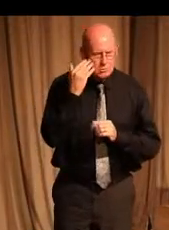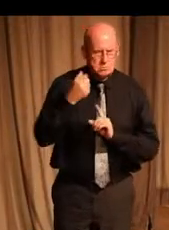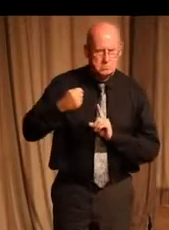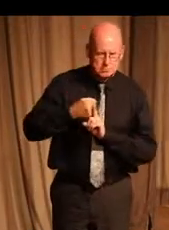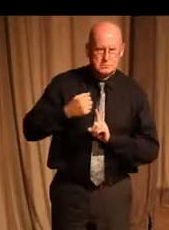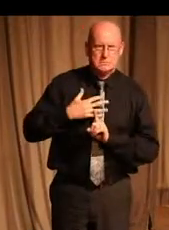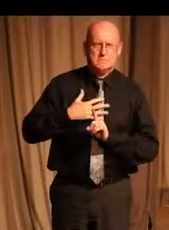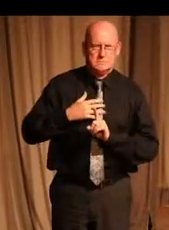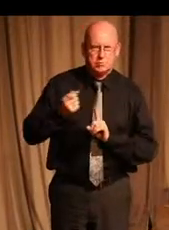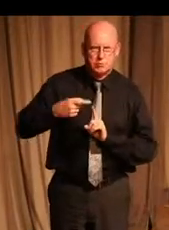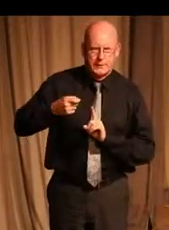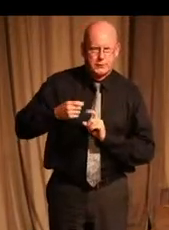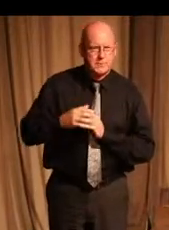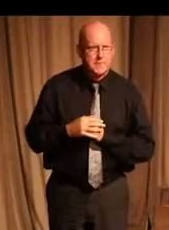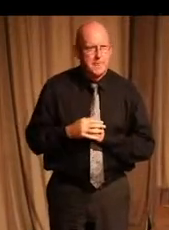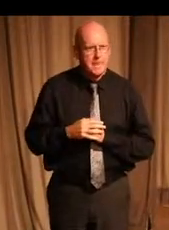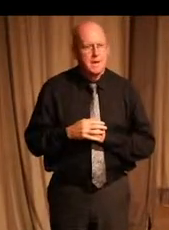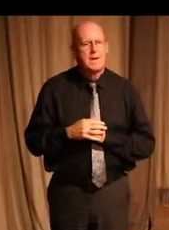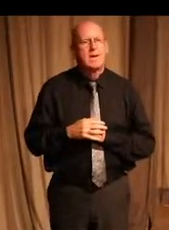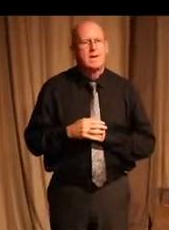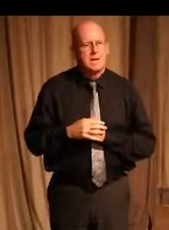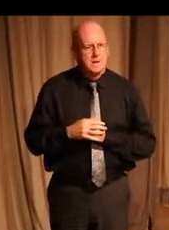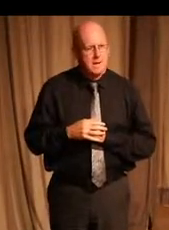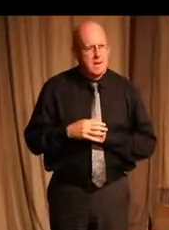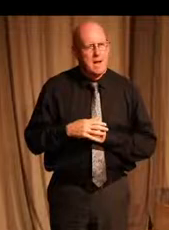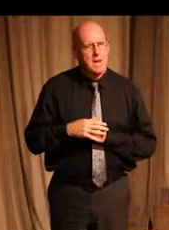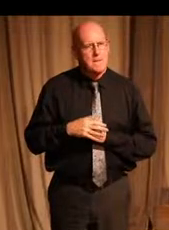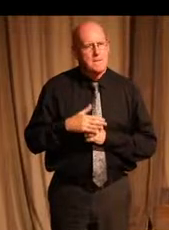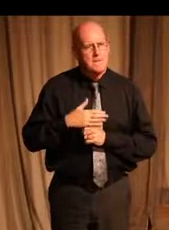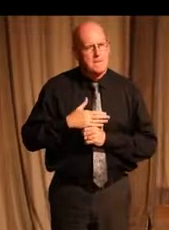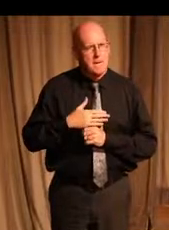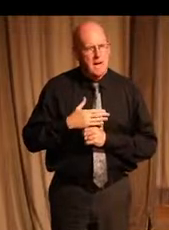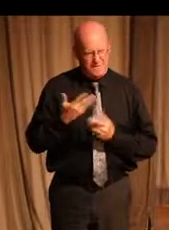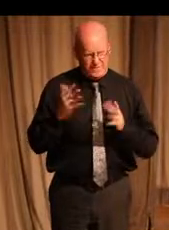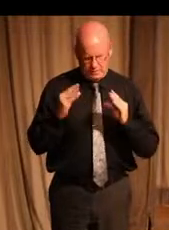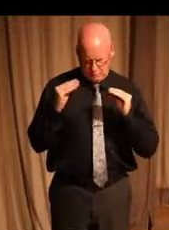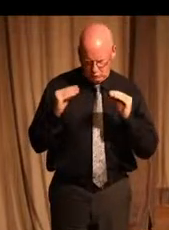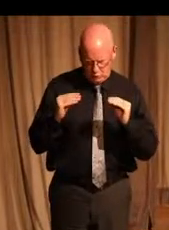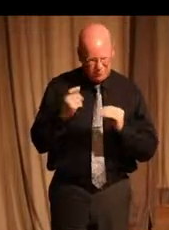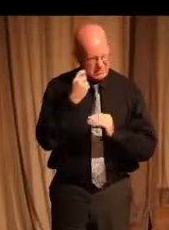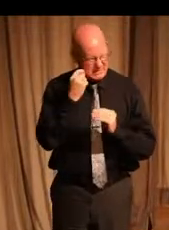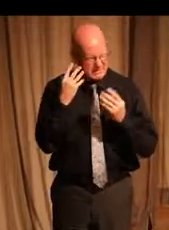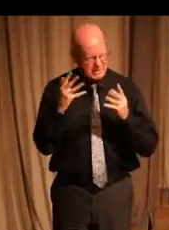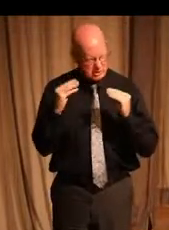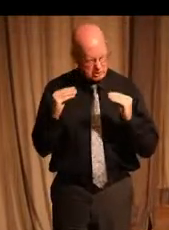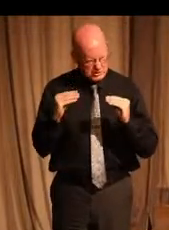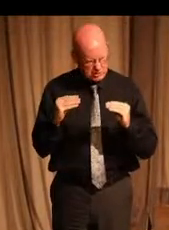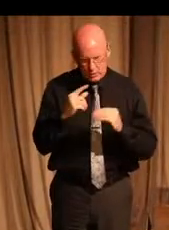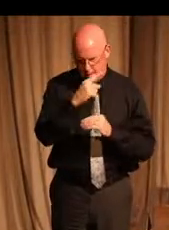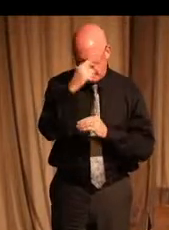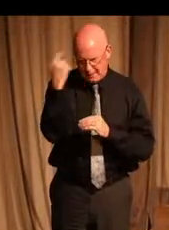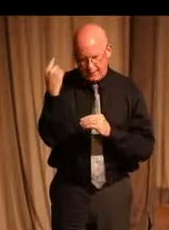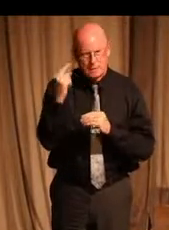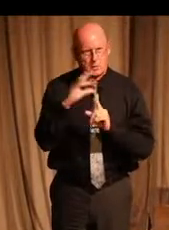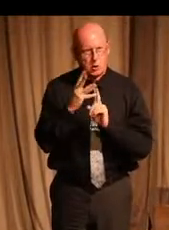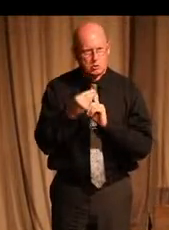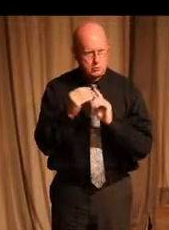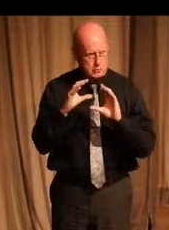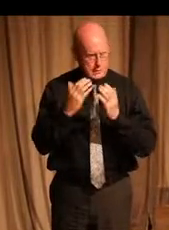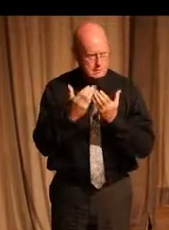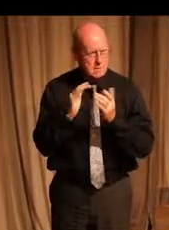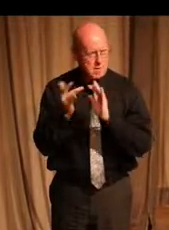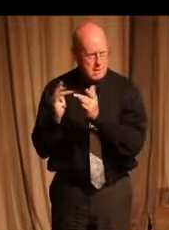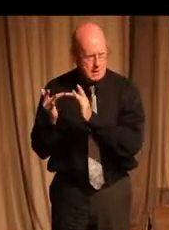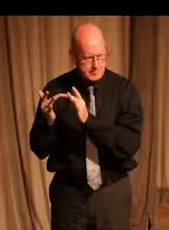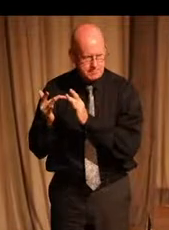so my second thought was, you know, I just finished teaching this Black popular cultures class